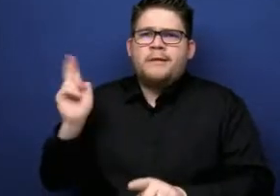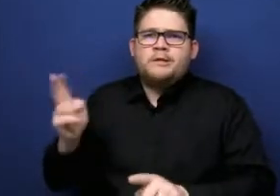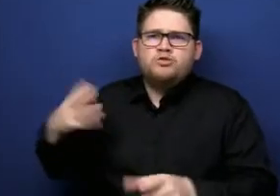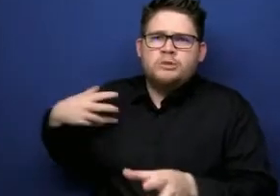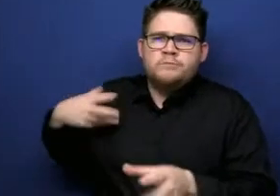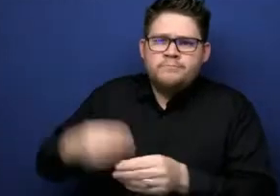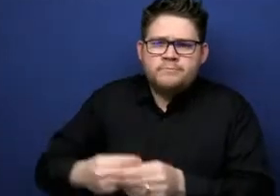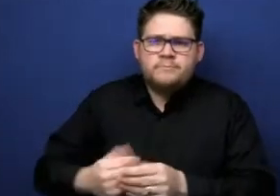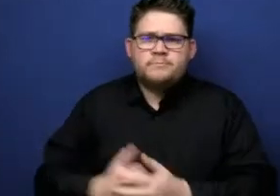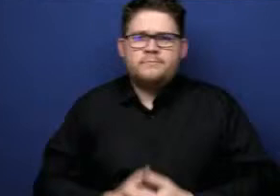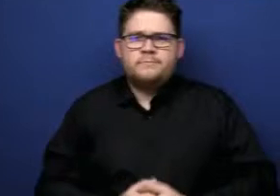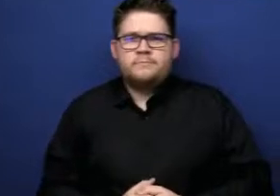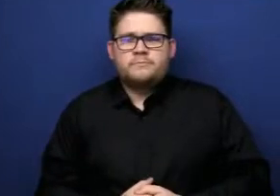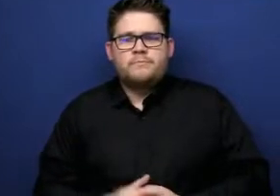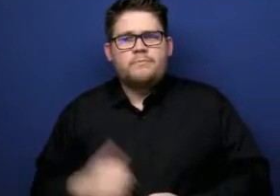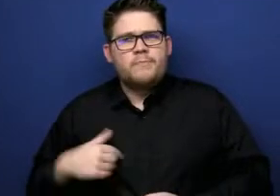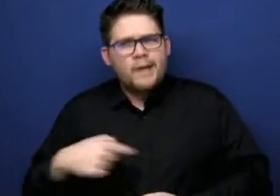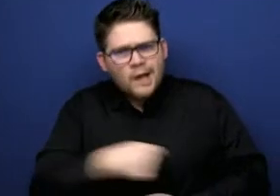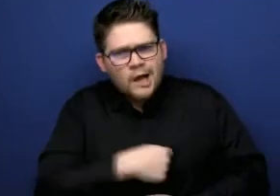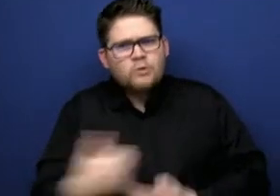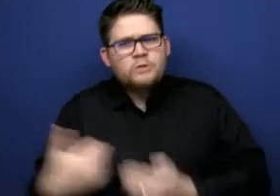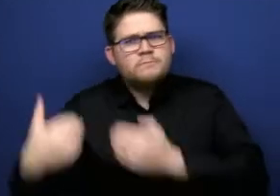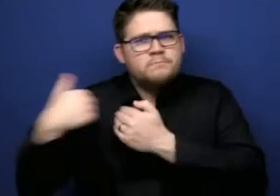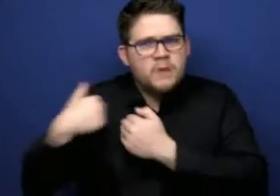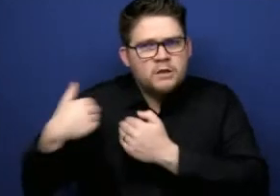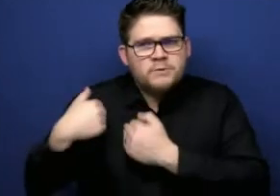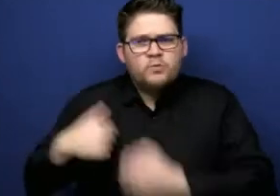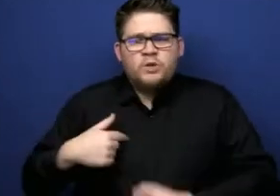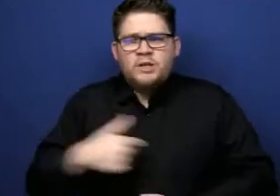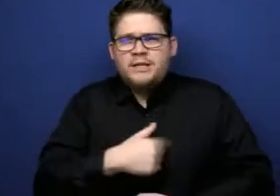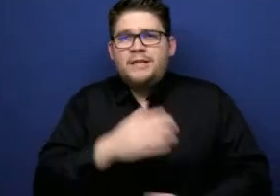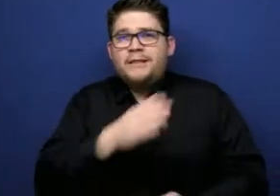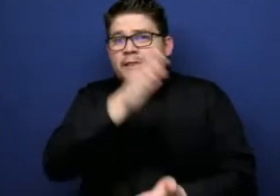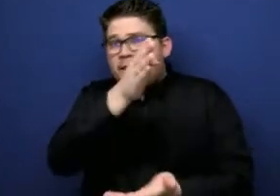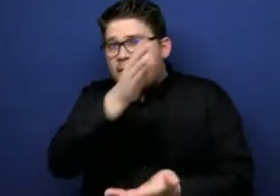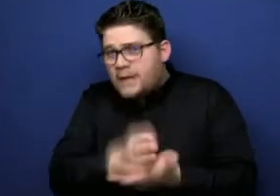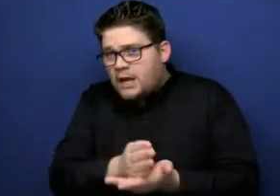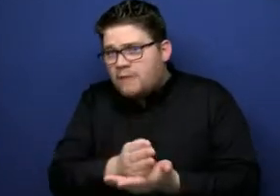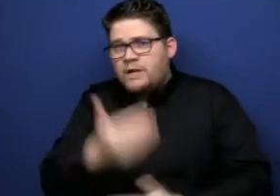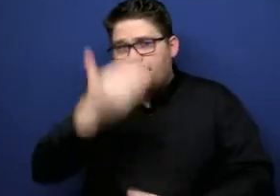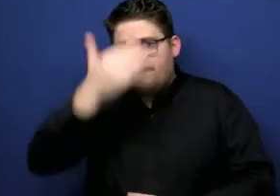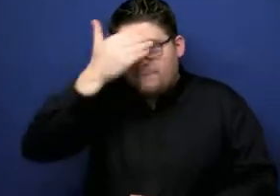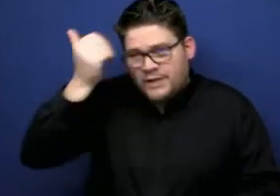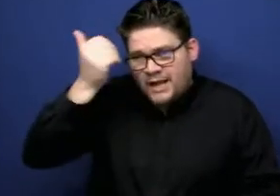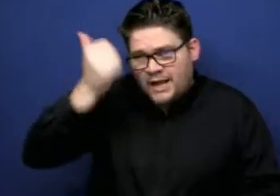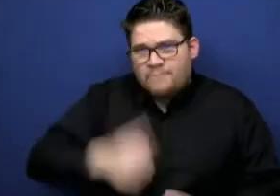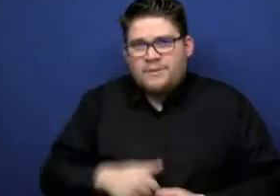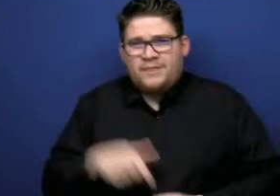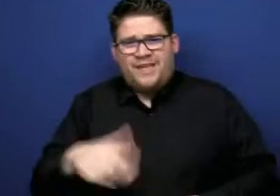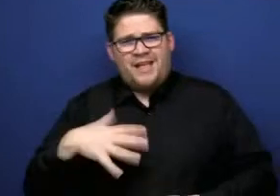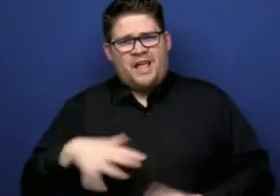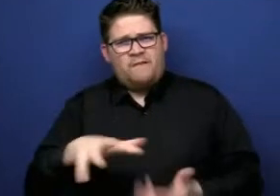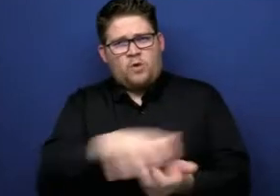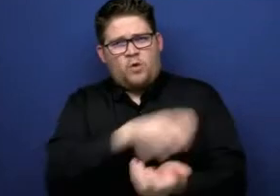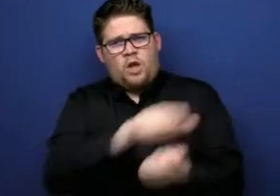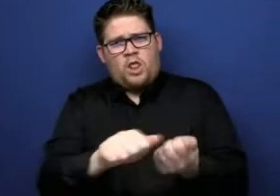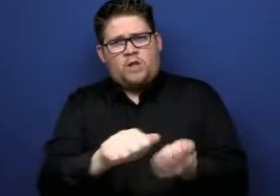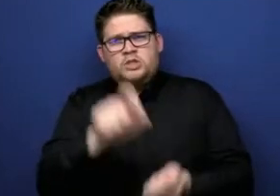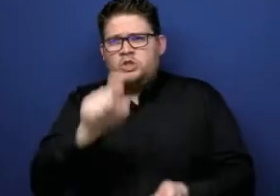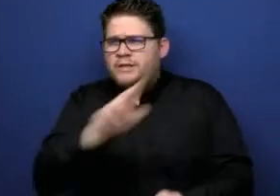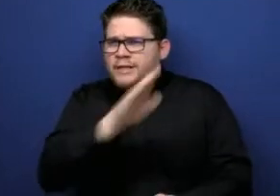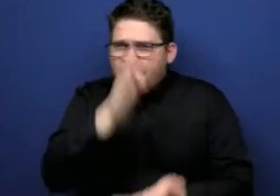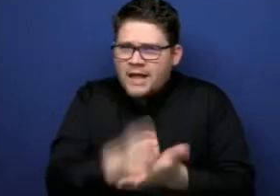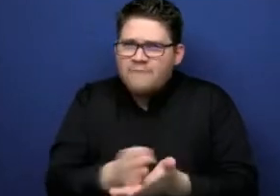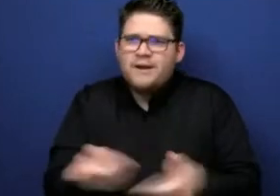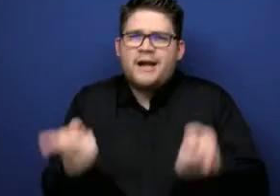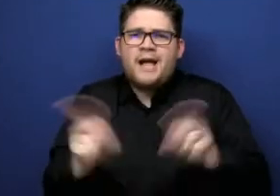we never forget, and such a thing never happens again. Because sadly, this is not just about remembering